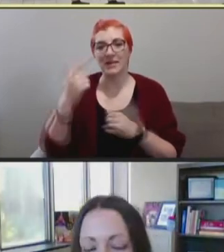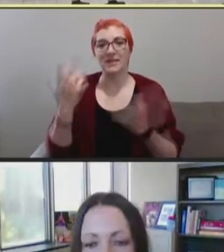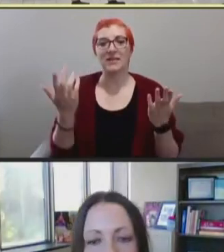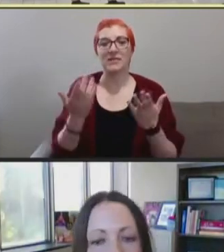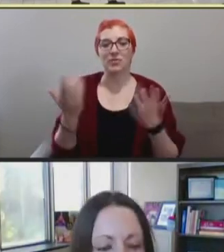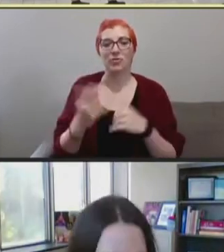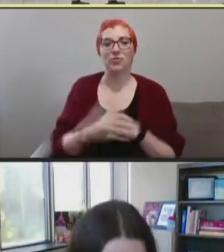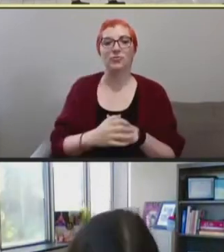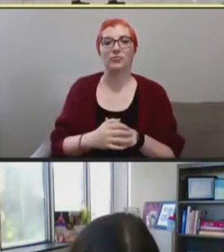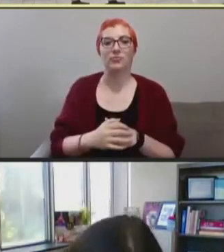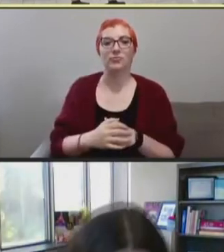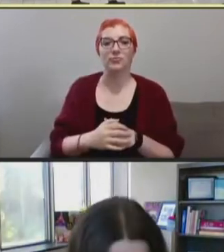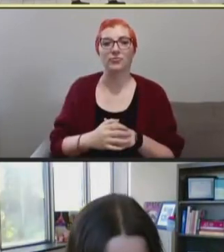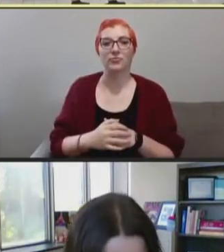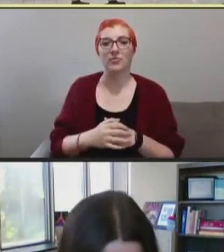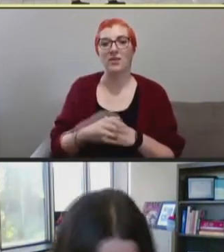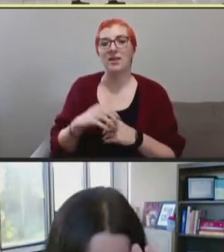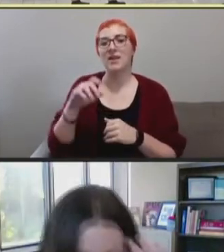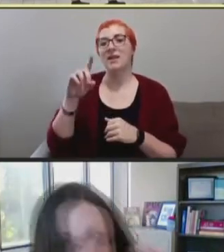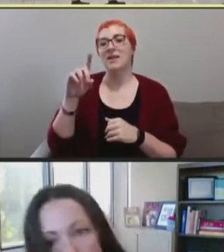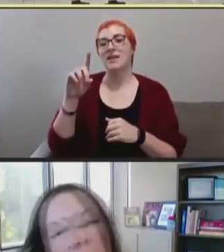morning. Dan Hoft.